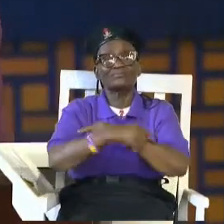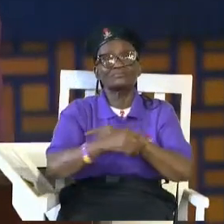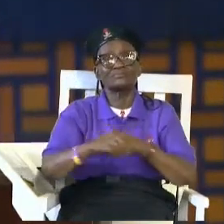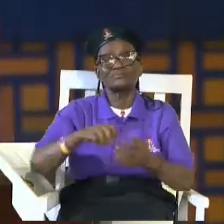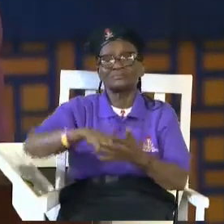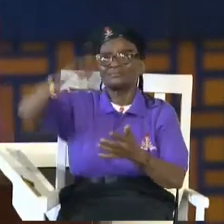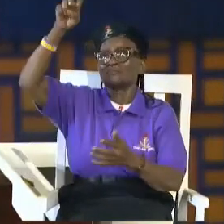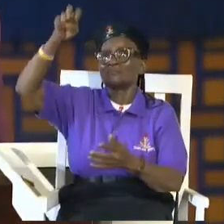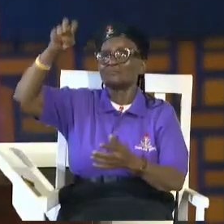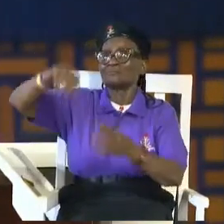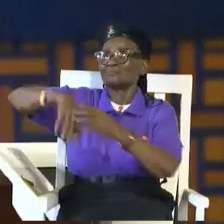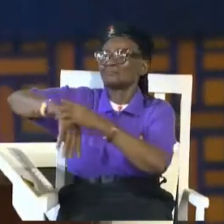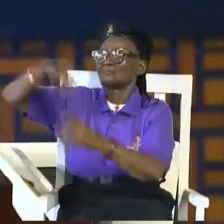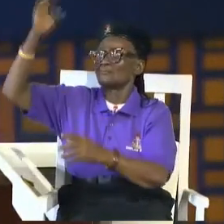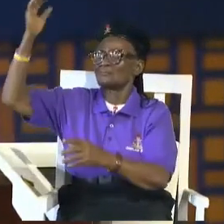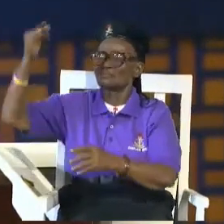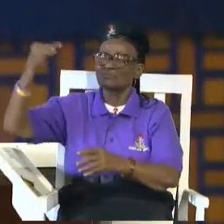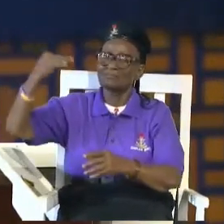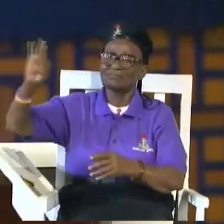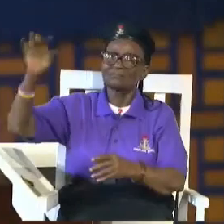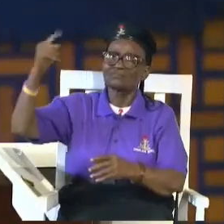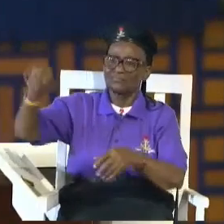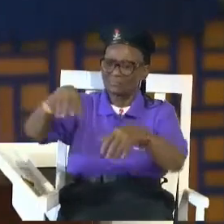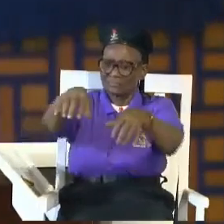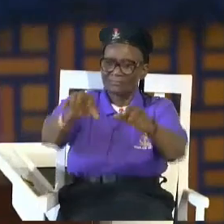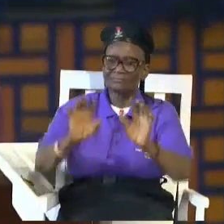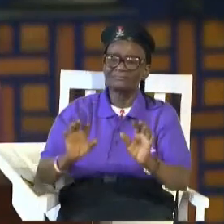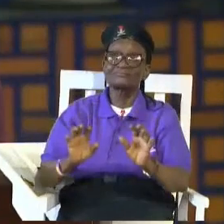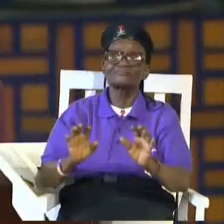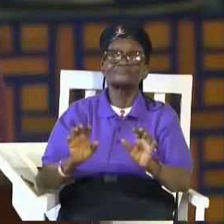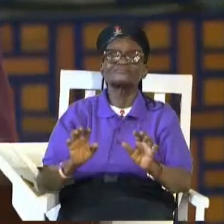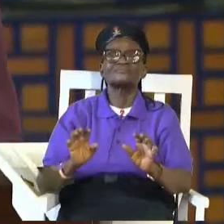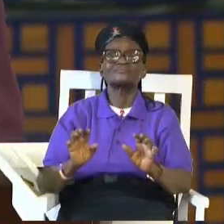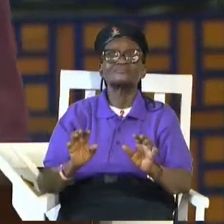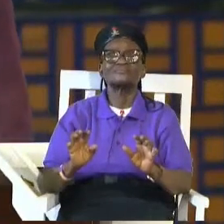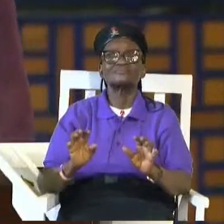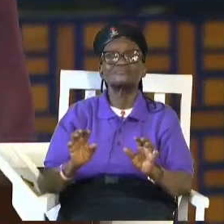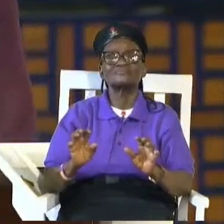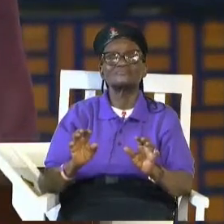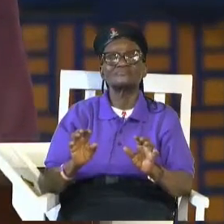jumping out of the grave,